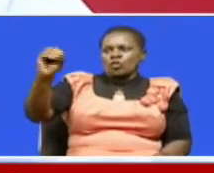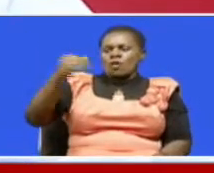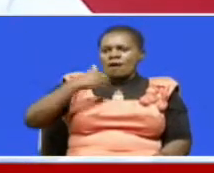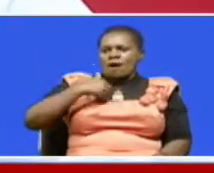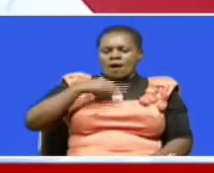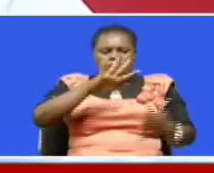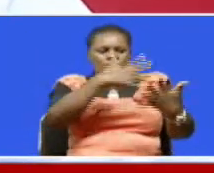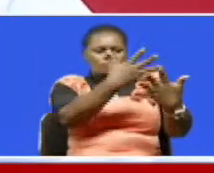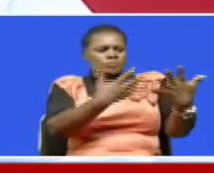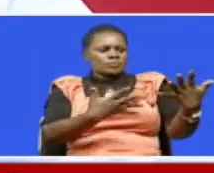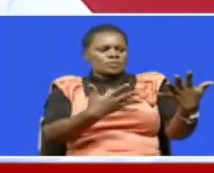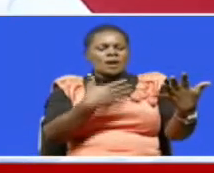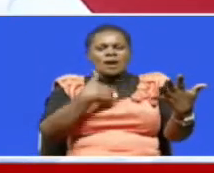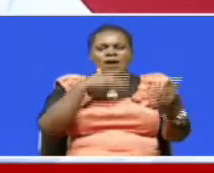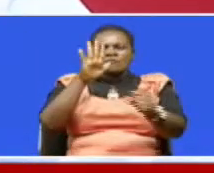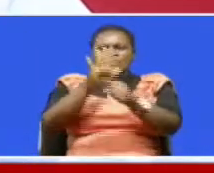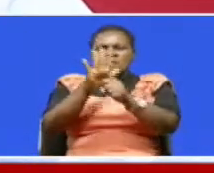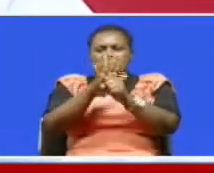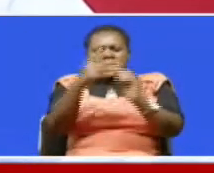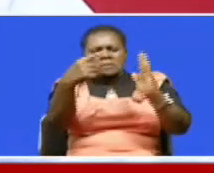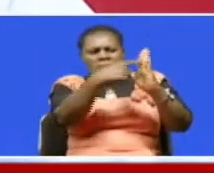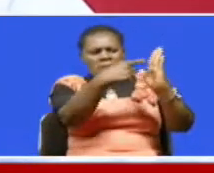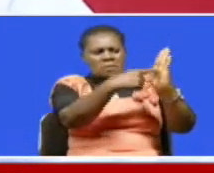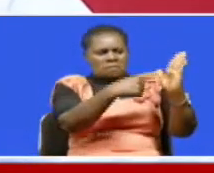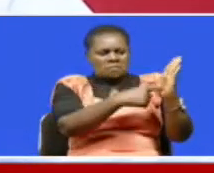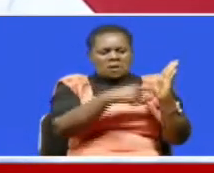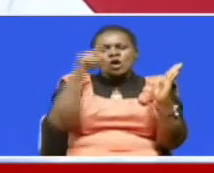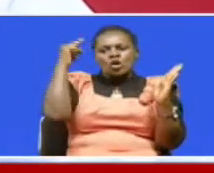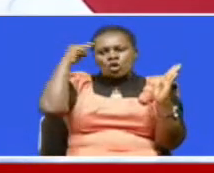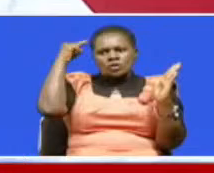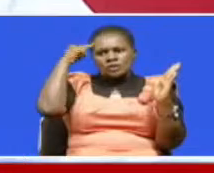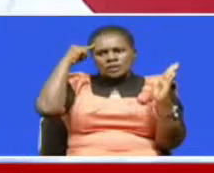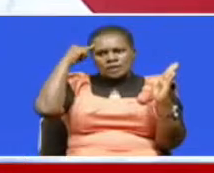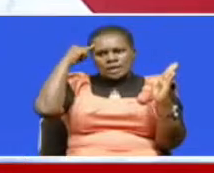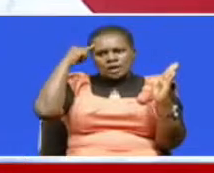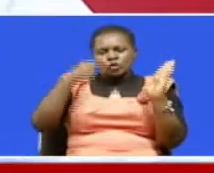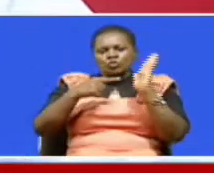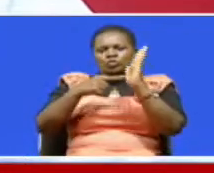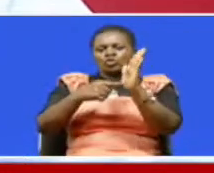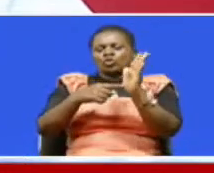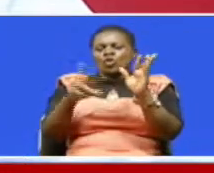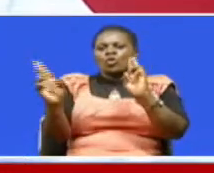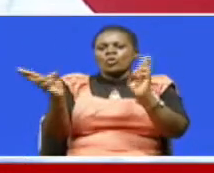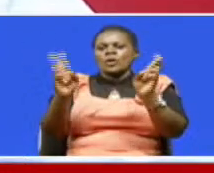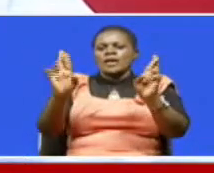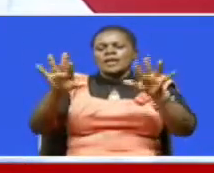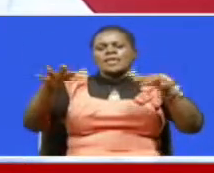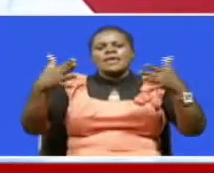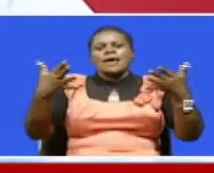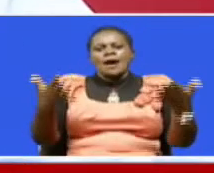scorecard where they have a number of things they're looking at for them to show your level of preparedness.